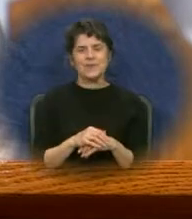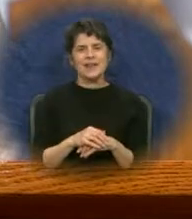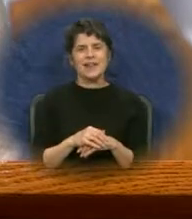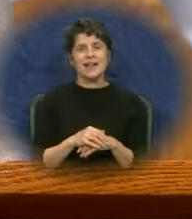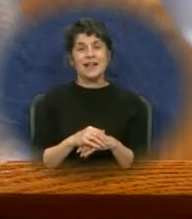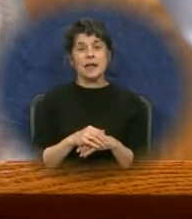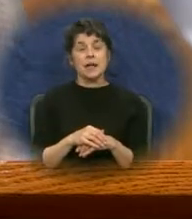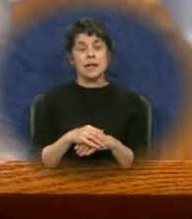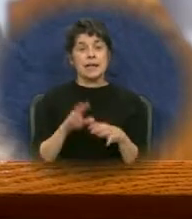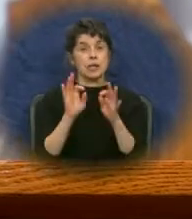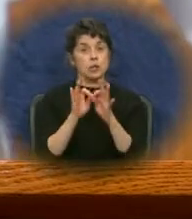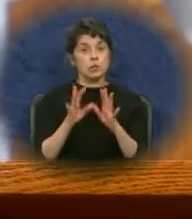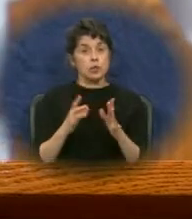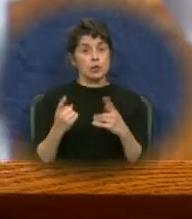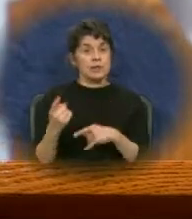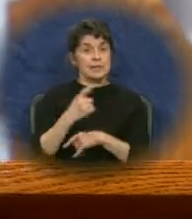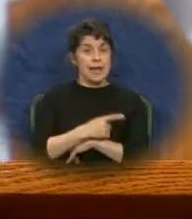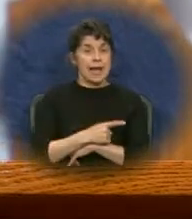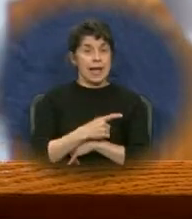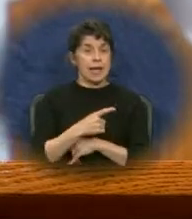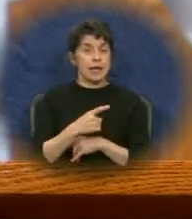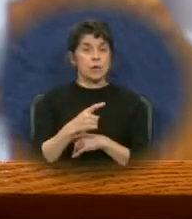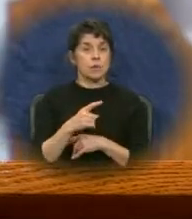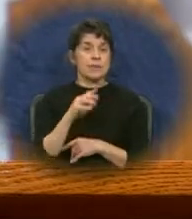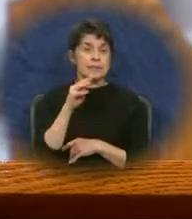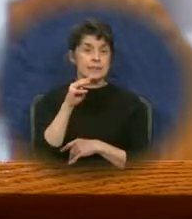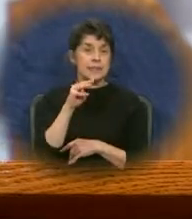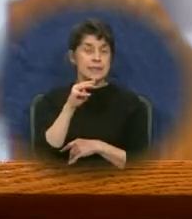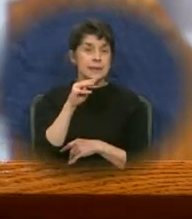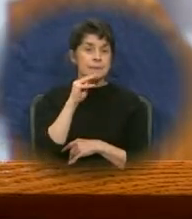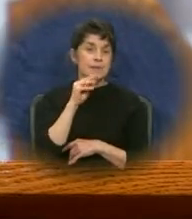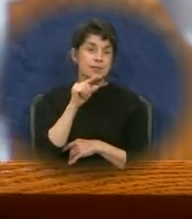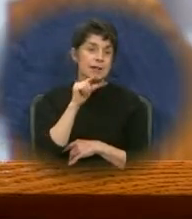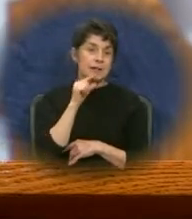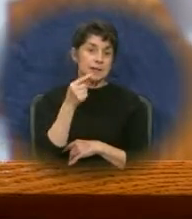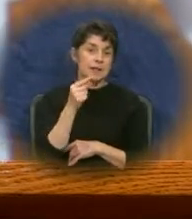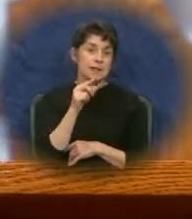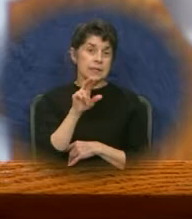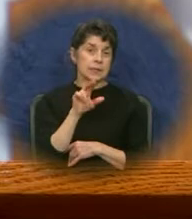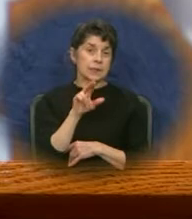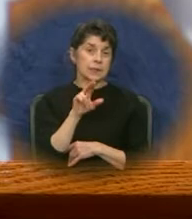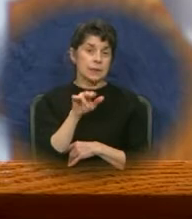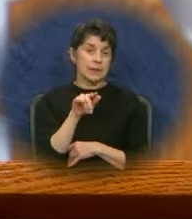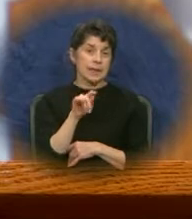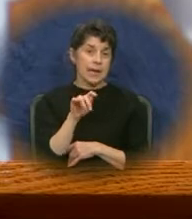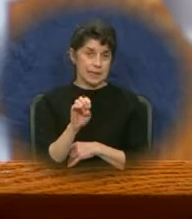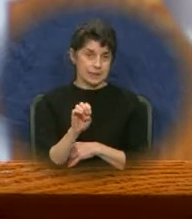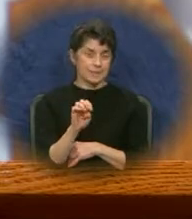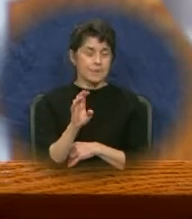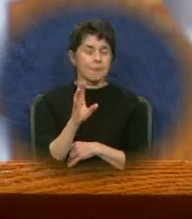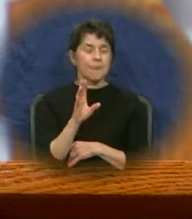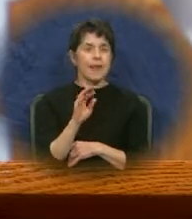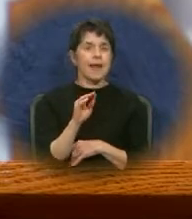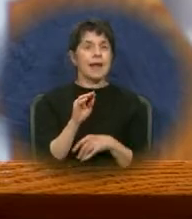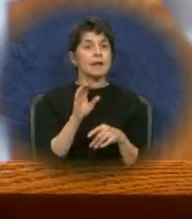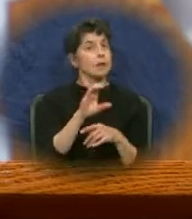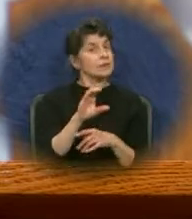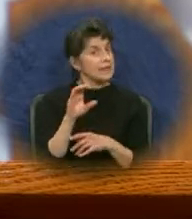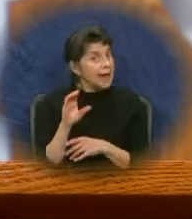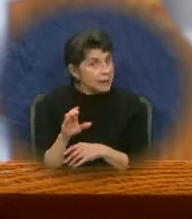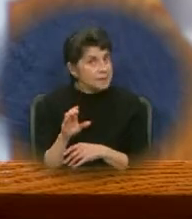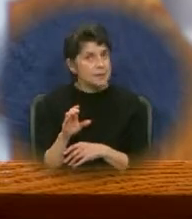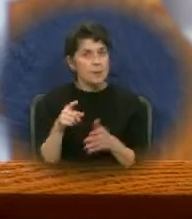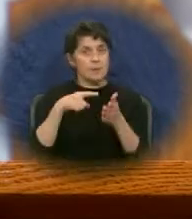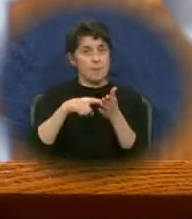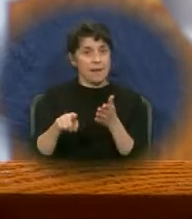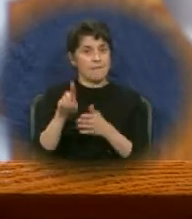enables the deaf to worship with us was provided by the interpretation of Michelle Guyette, and closed captioning was